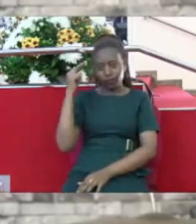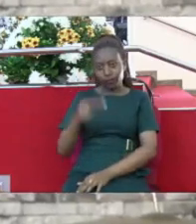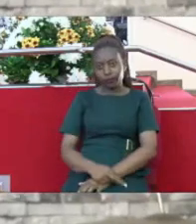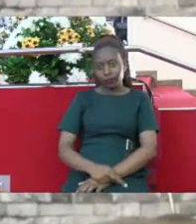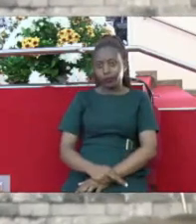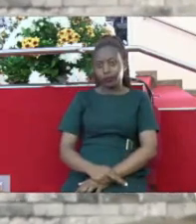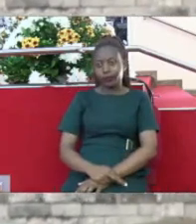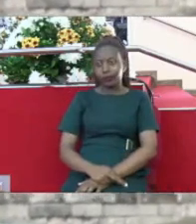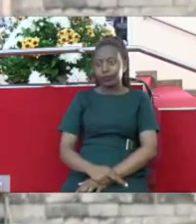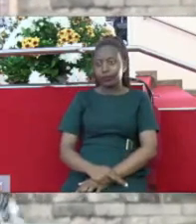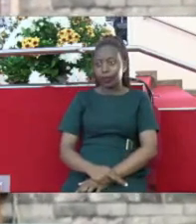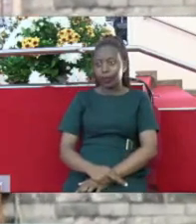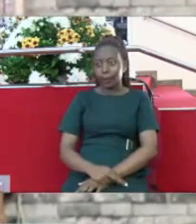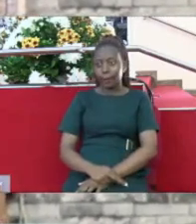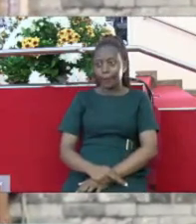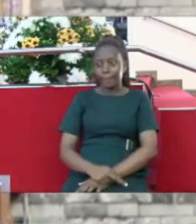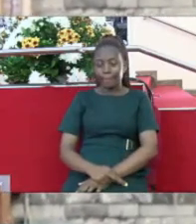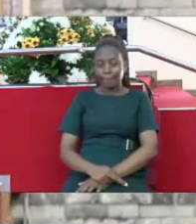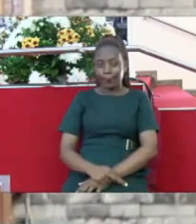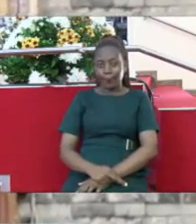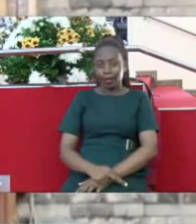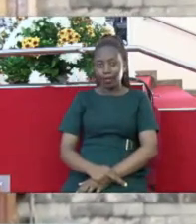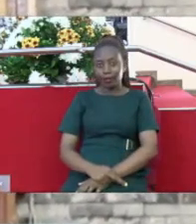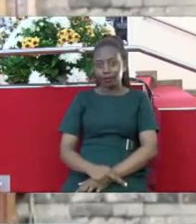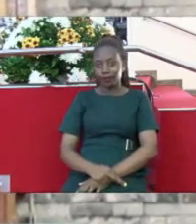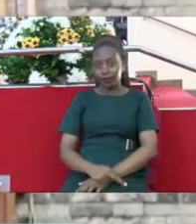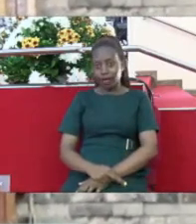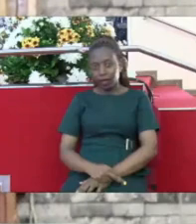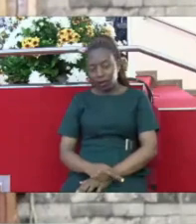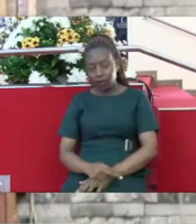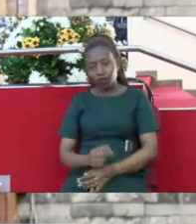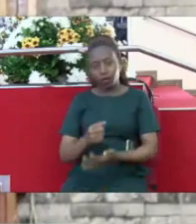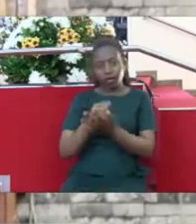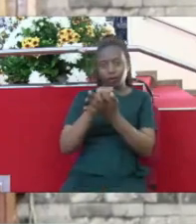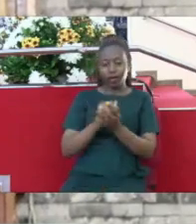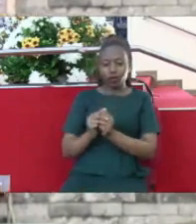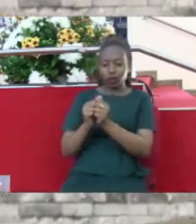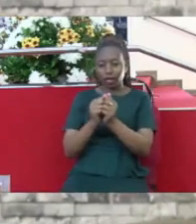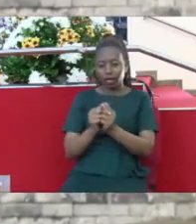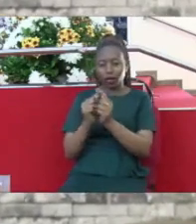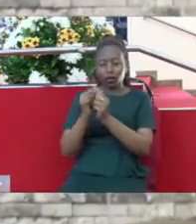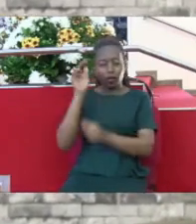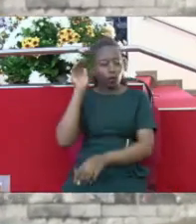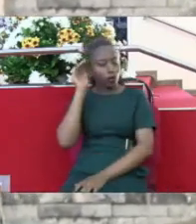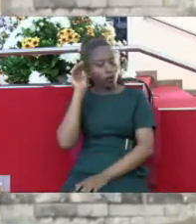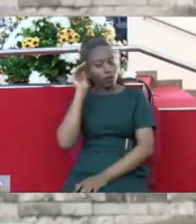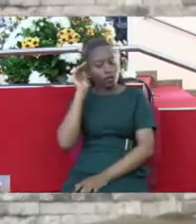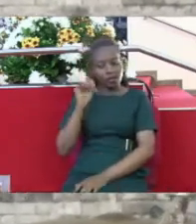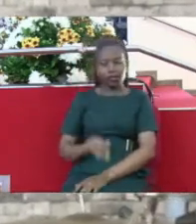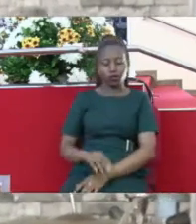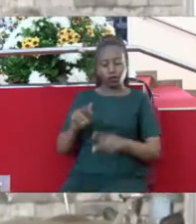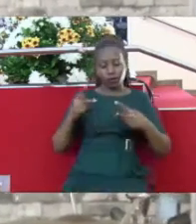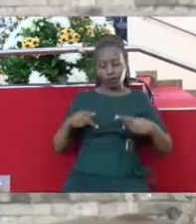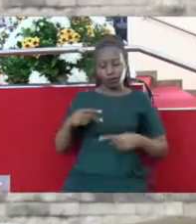kitu kizuri na kuwahimiza. So that together with them being obedient. Kwa sababu ndio kwa sababu ya kutii kwao na kuongezea